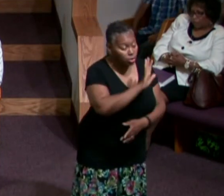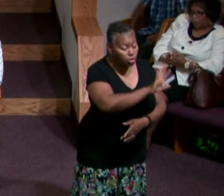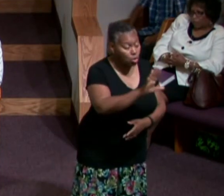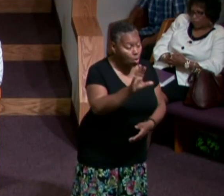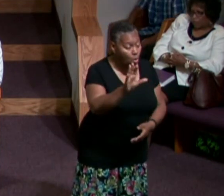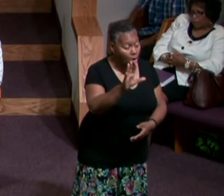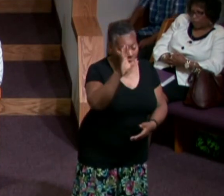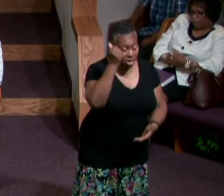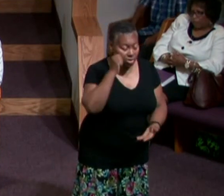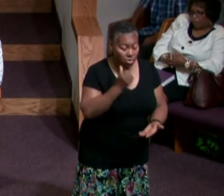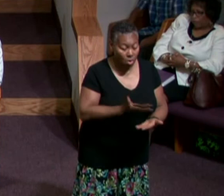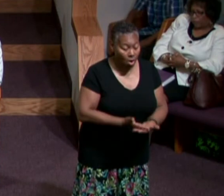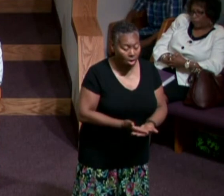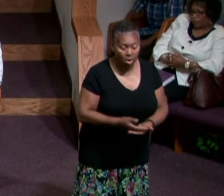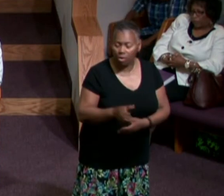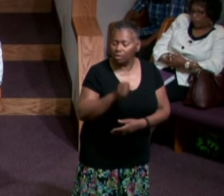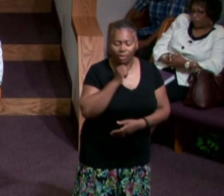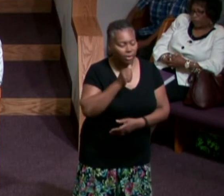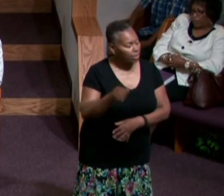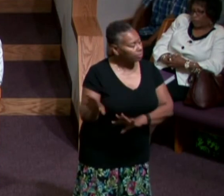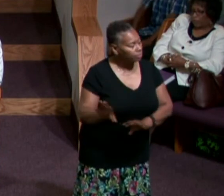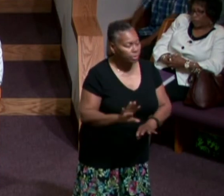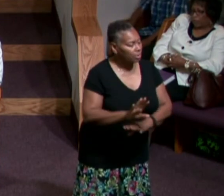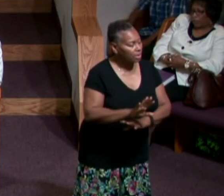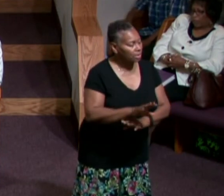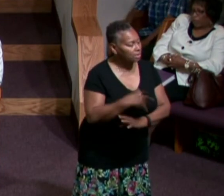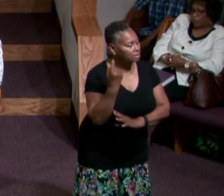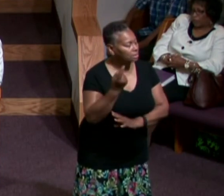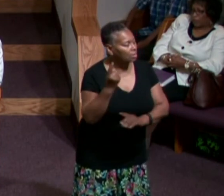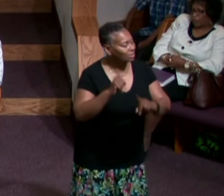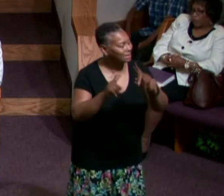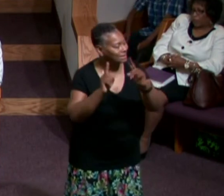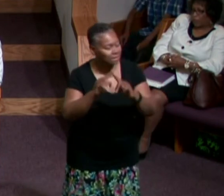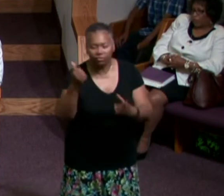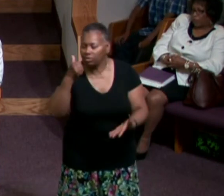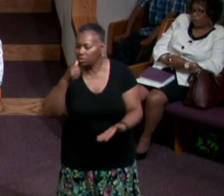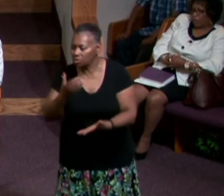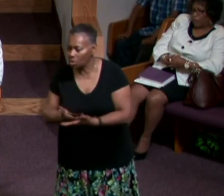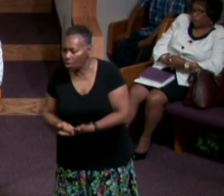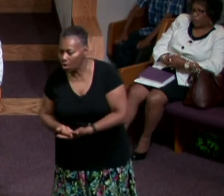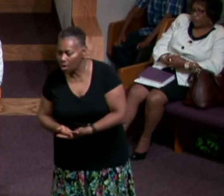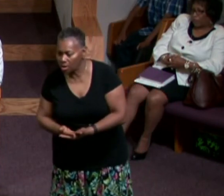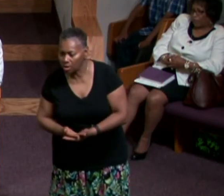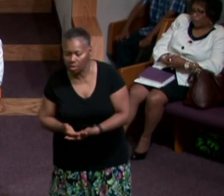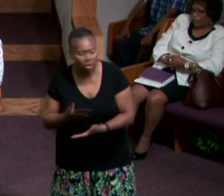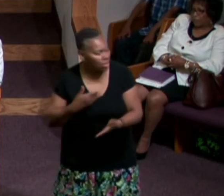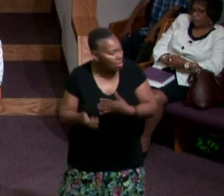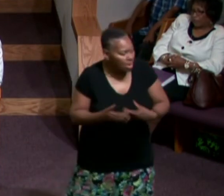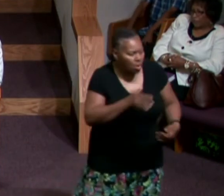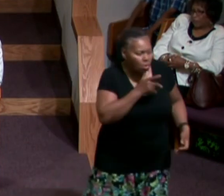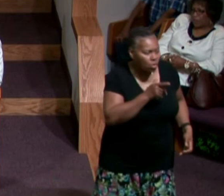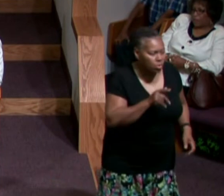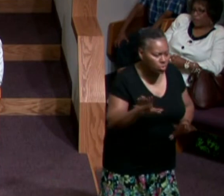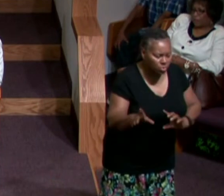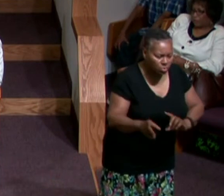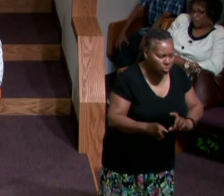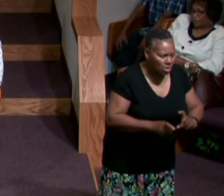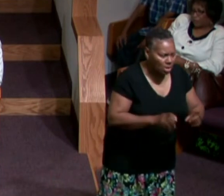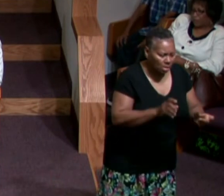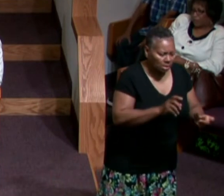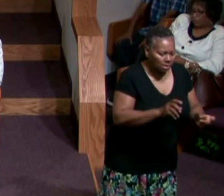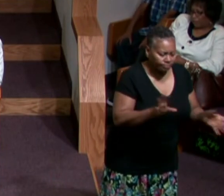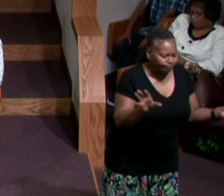don't do it to nobody else. Because whoever you fooling with, she's somebody else's daughter.